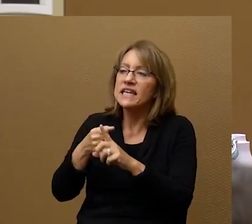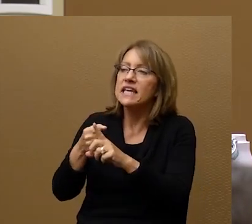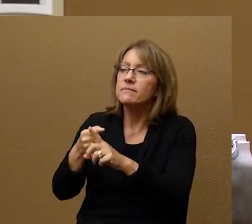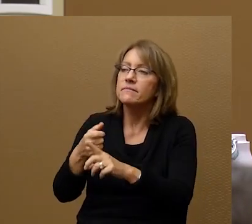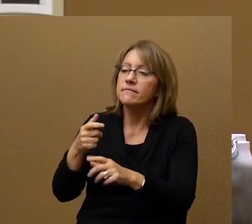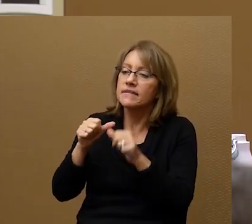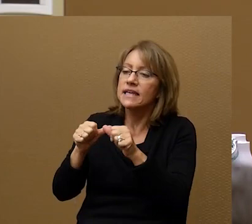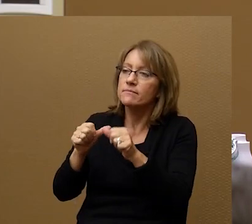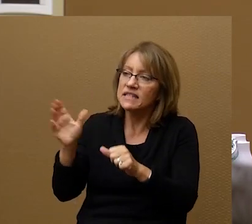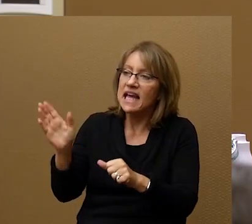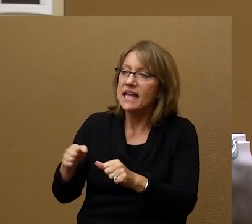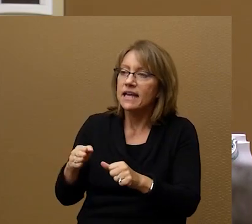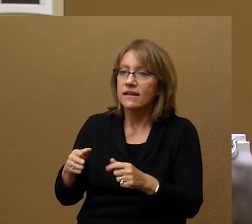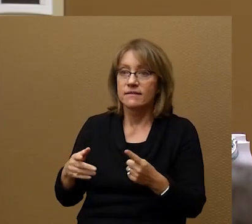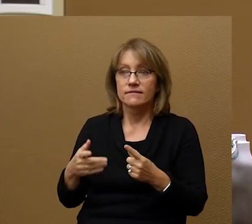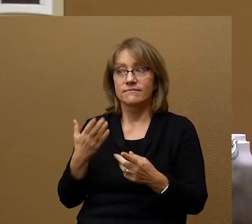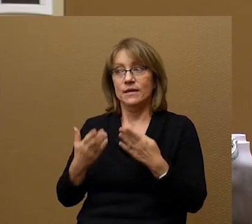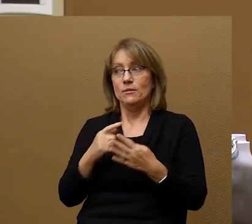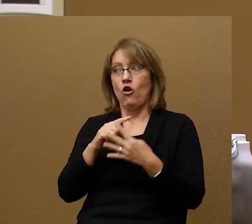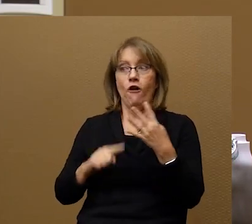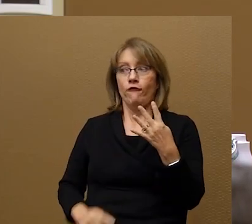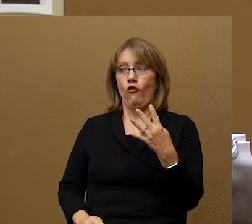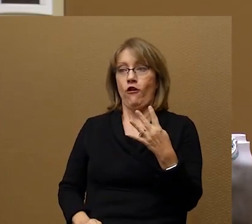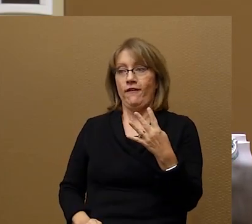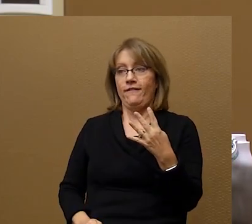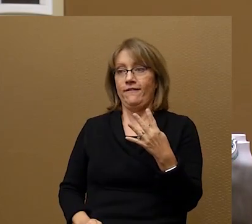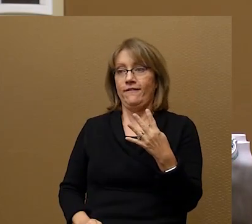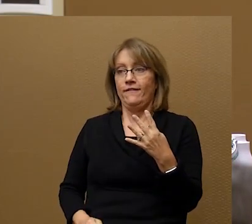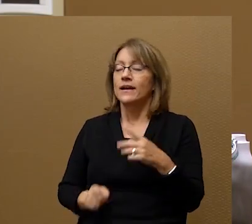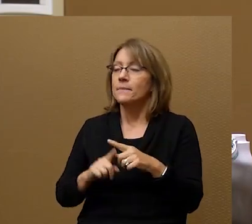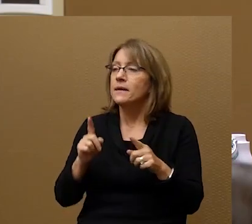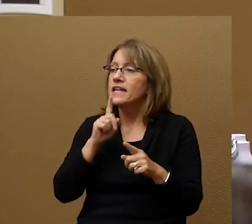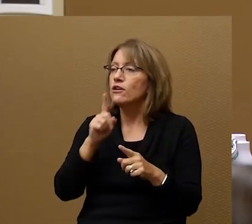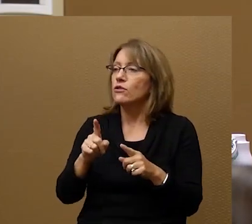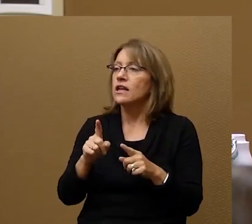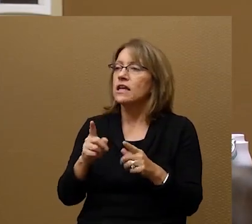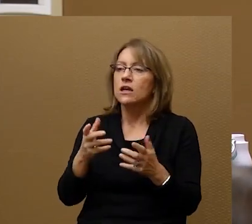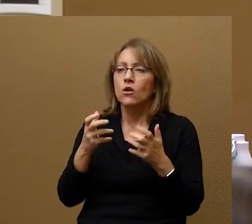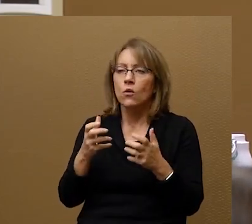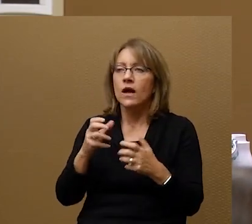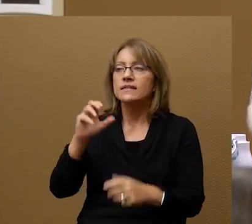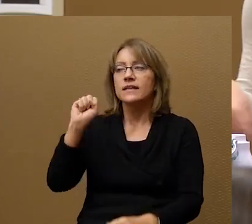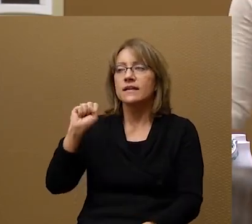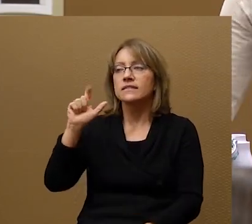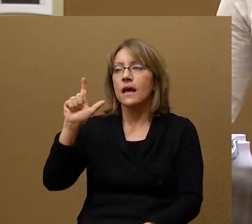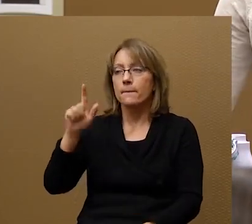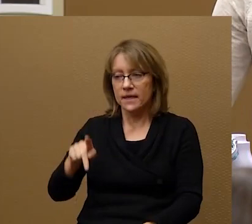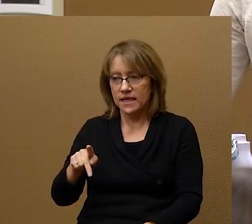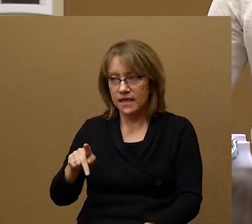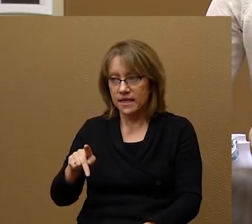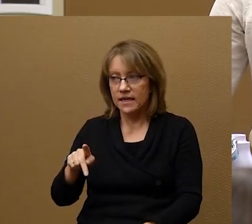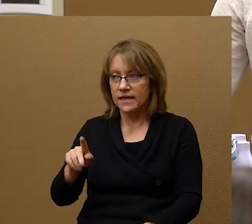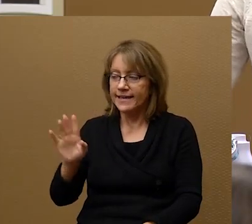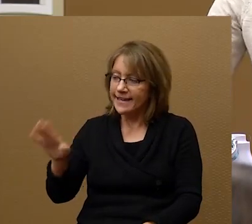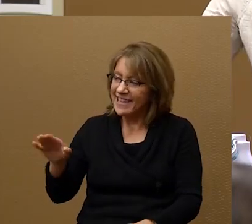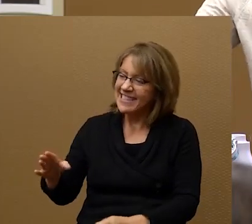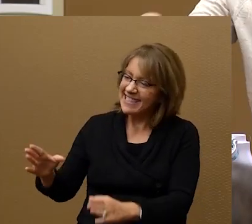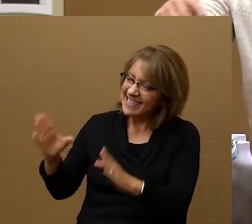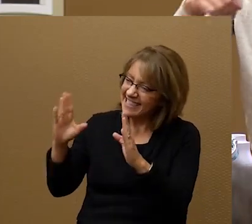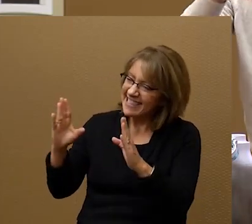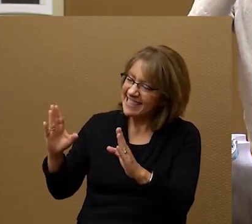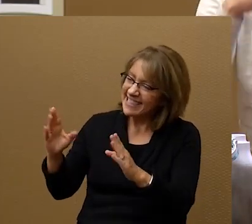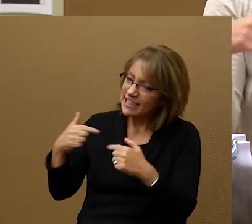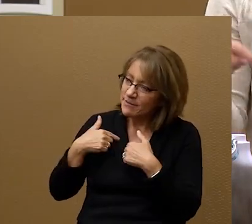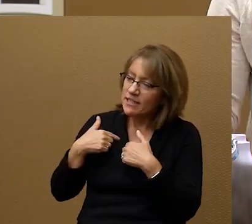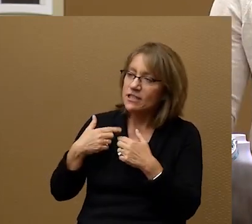He could be seeking all 4, right? But he really wants the SLP to pay attention to him. There's